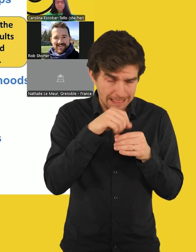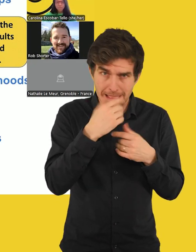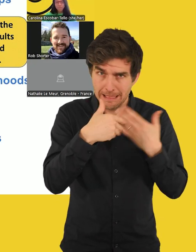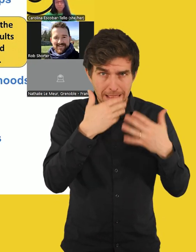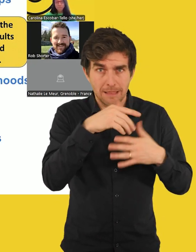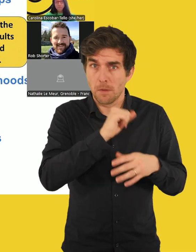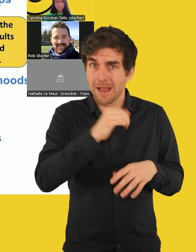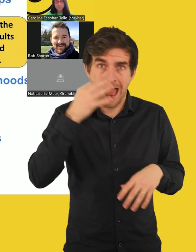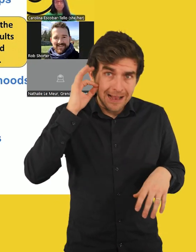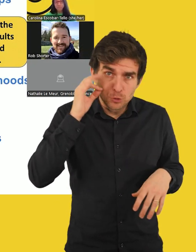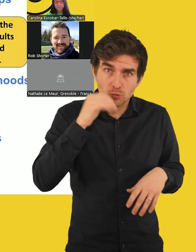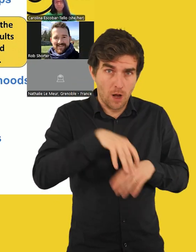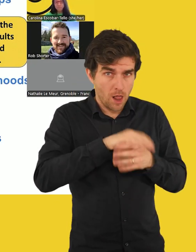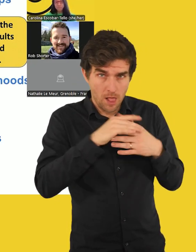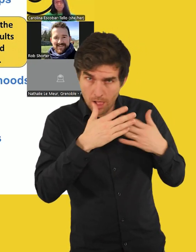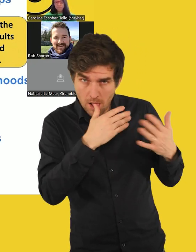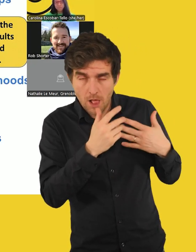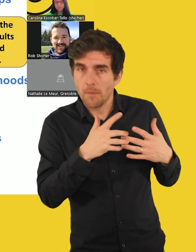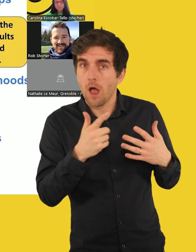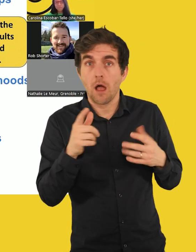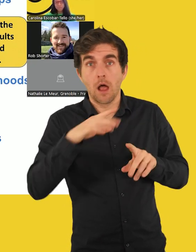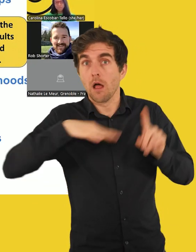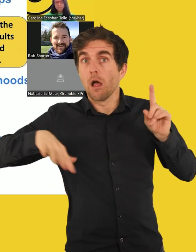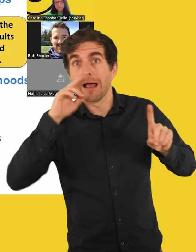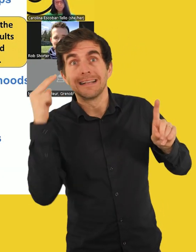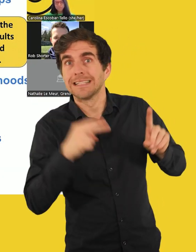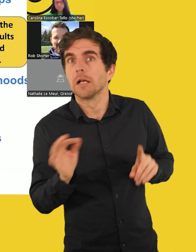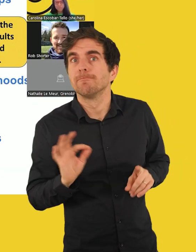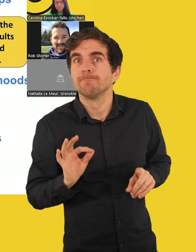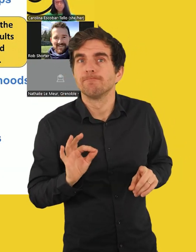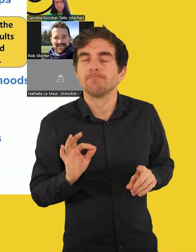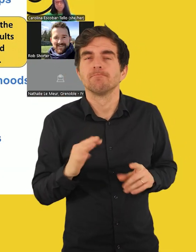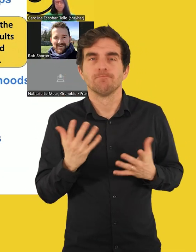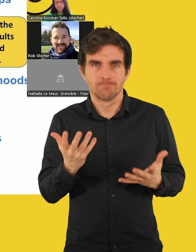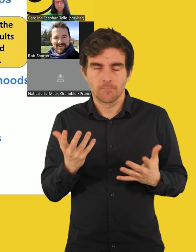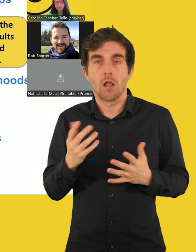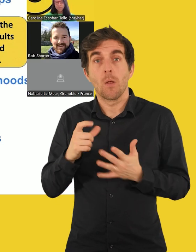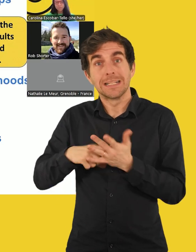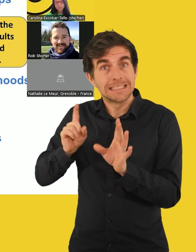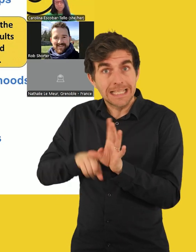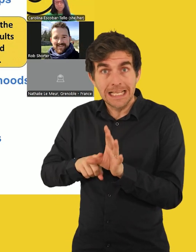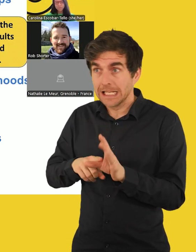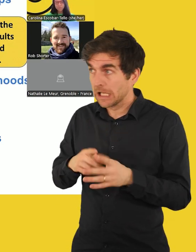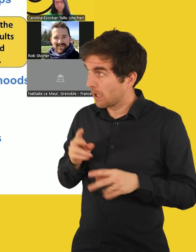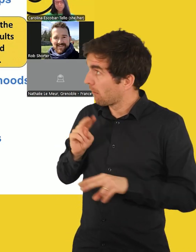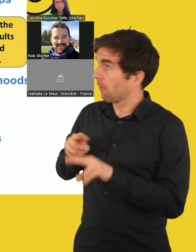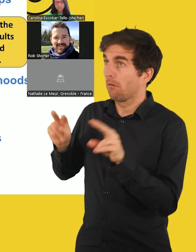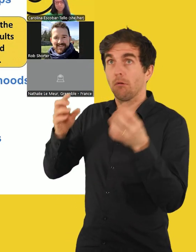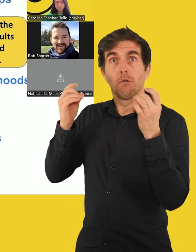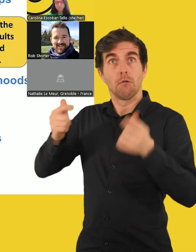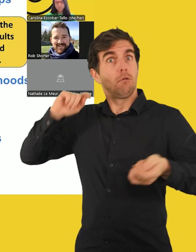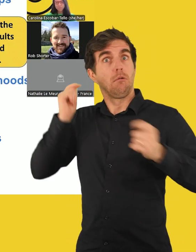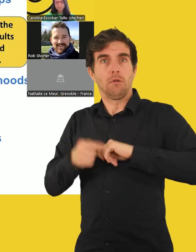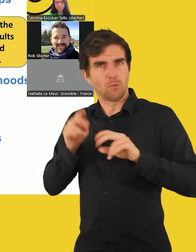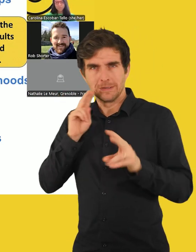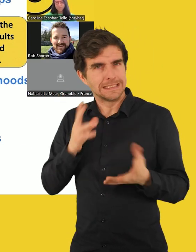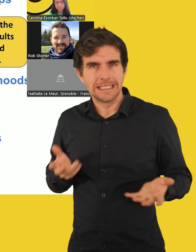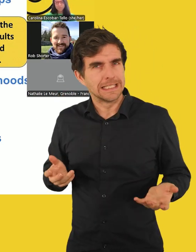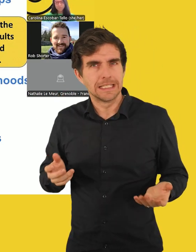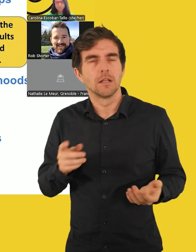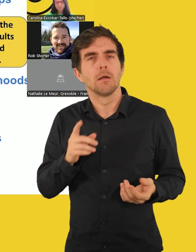it goes internal. It goes inside the council. So it's not visible. You can't show up in the city and see the results